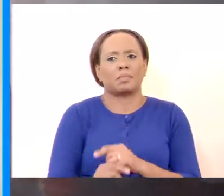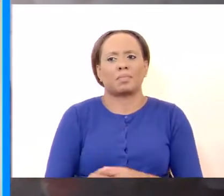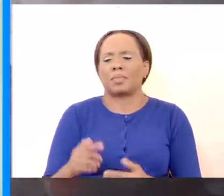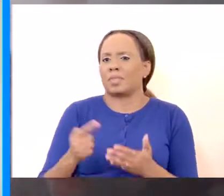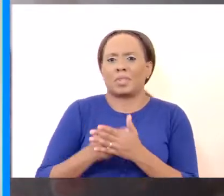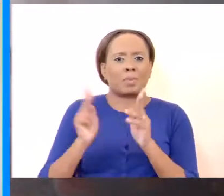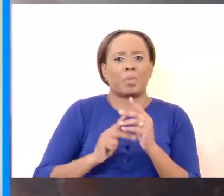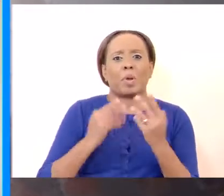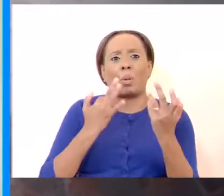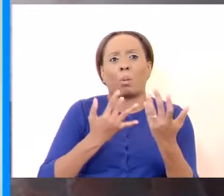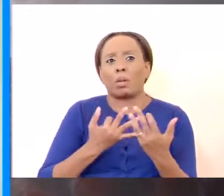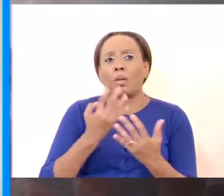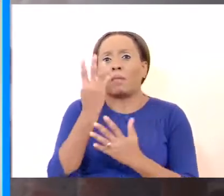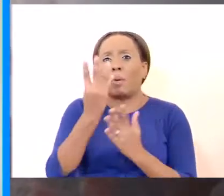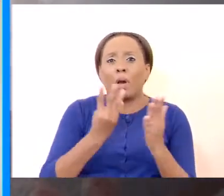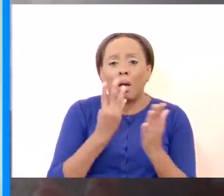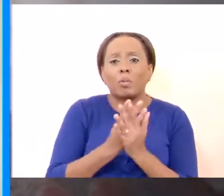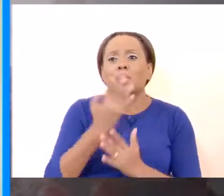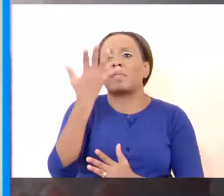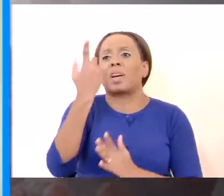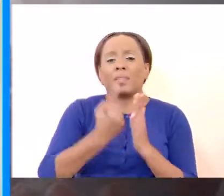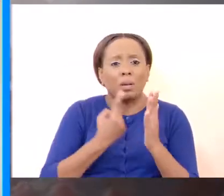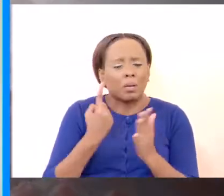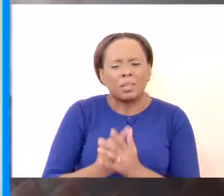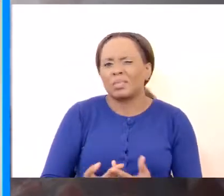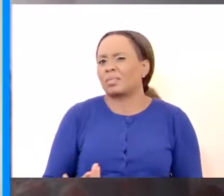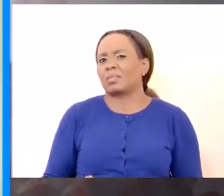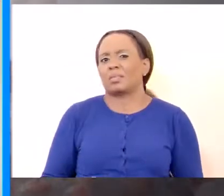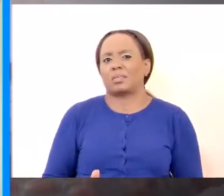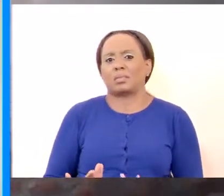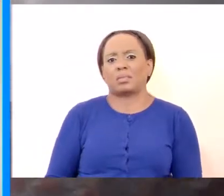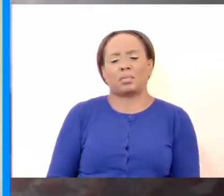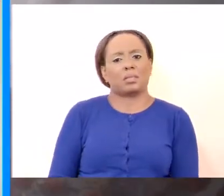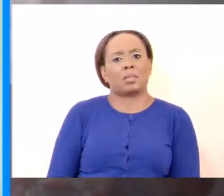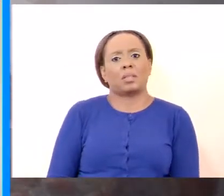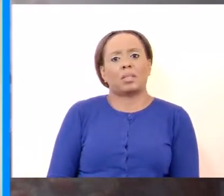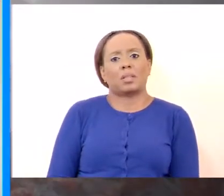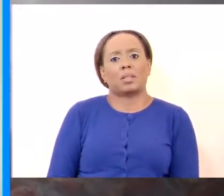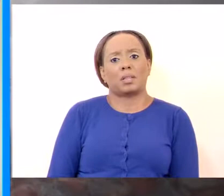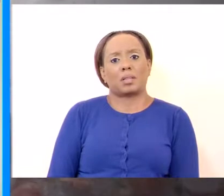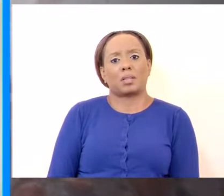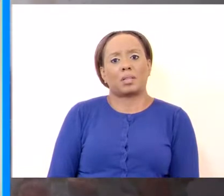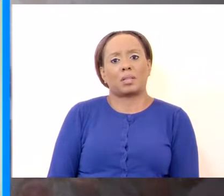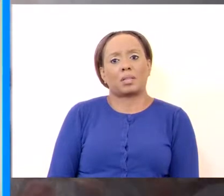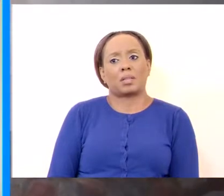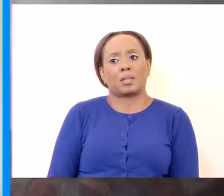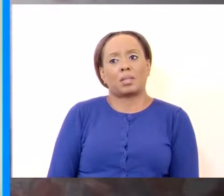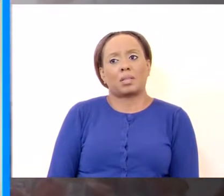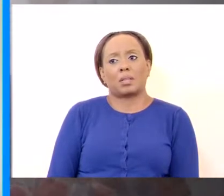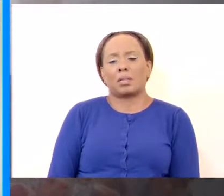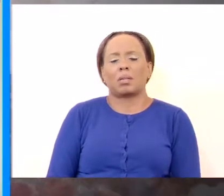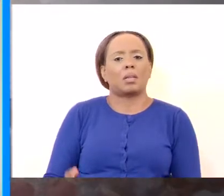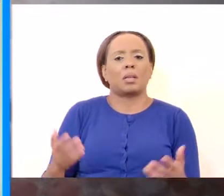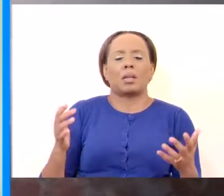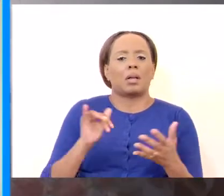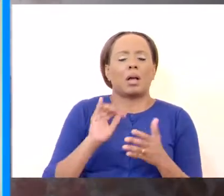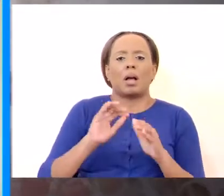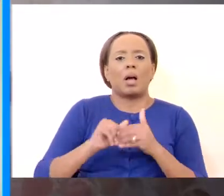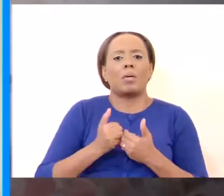5 hours to get a vaccination. Are there any mechanisms in place to discourage this kind of